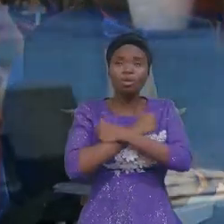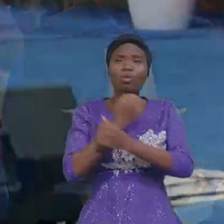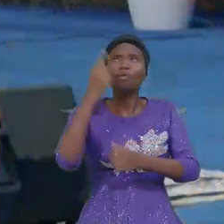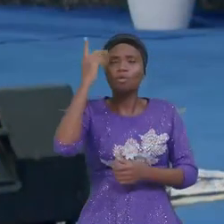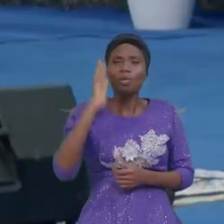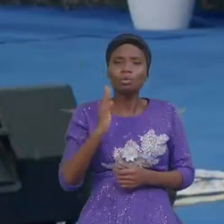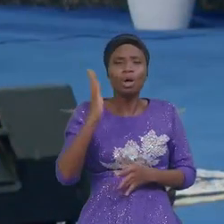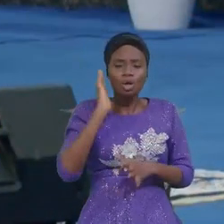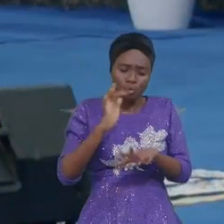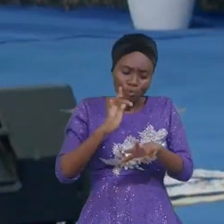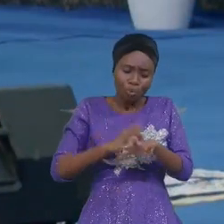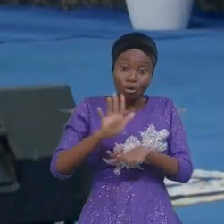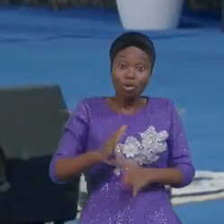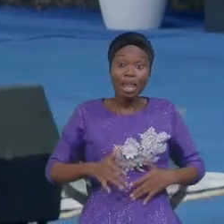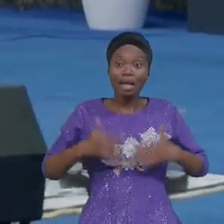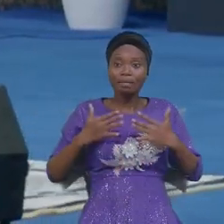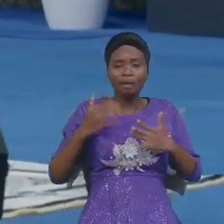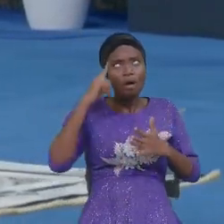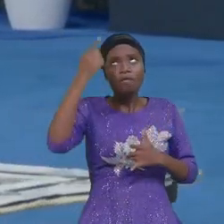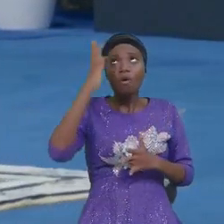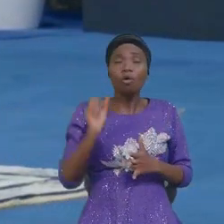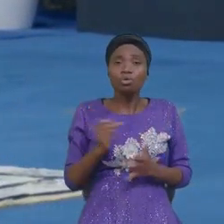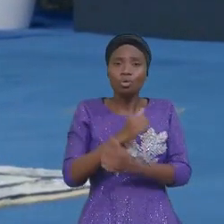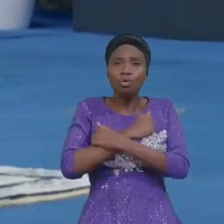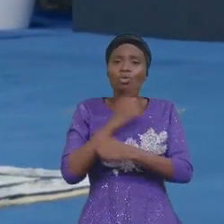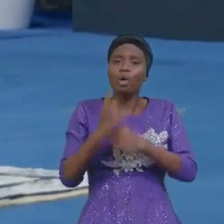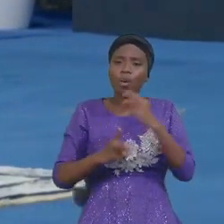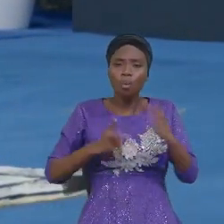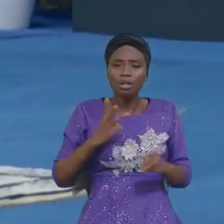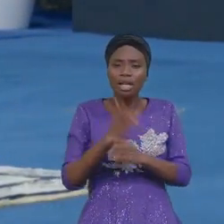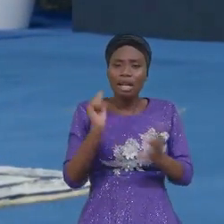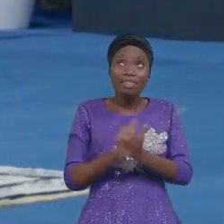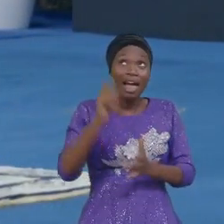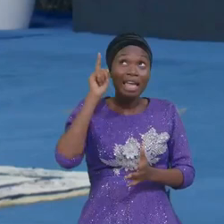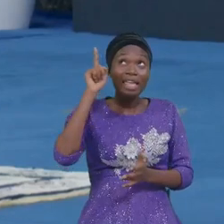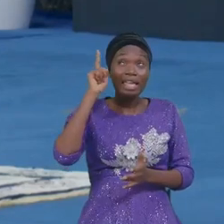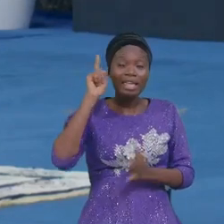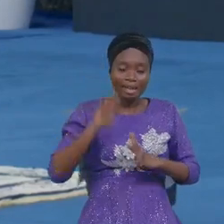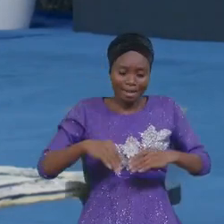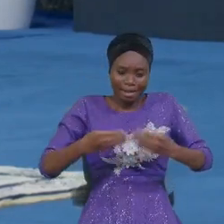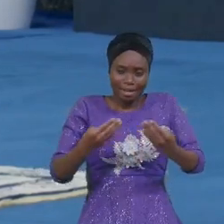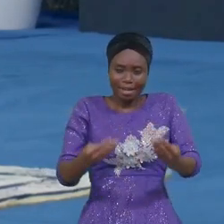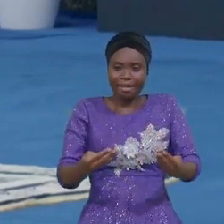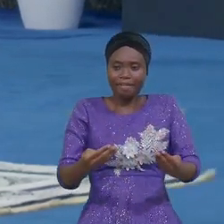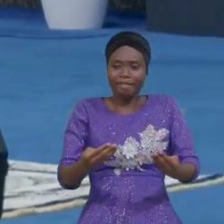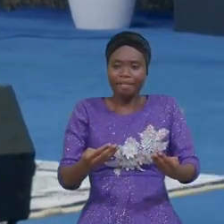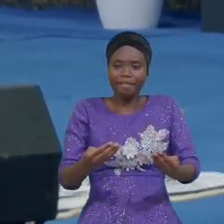will touch your life. For God so loved the world that he gave,